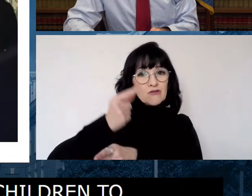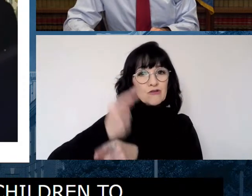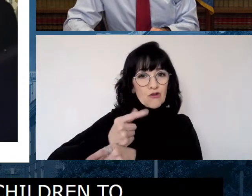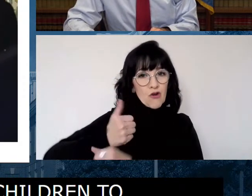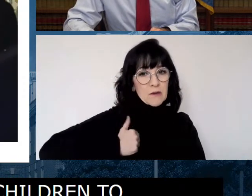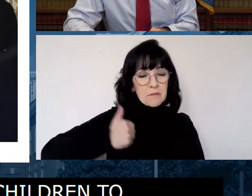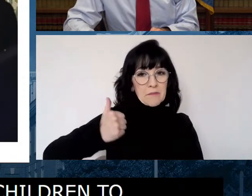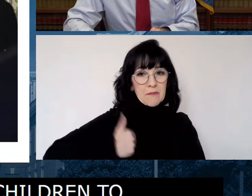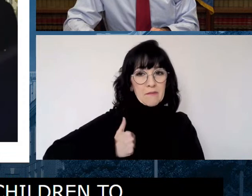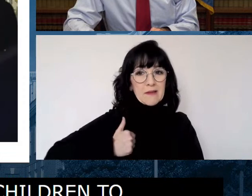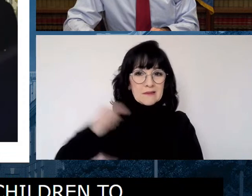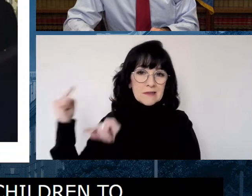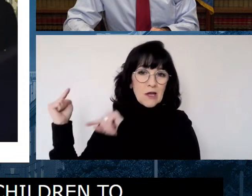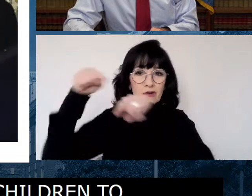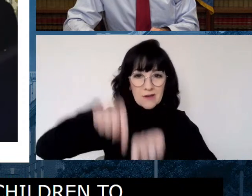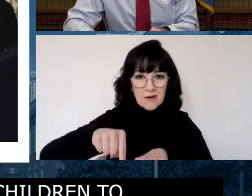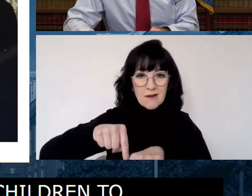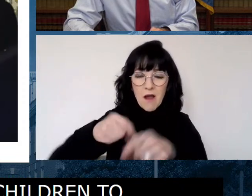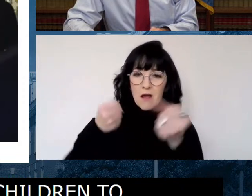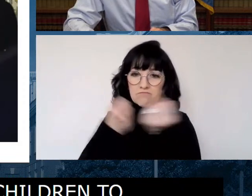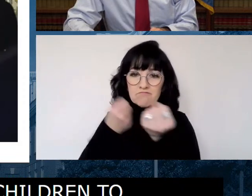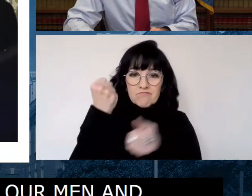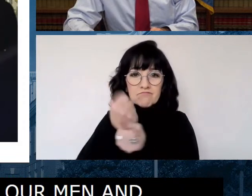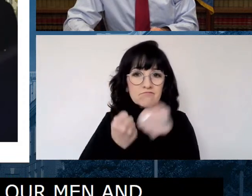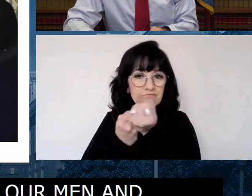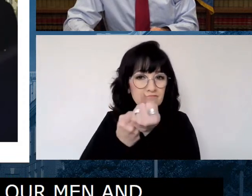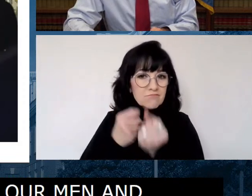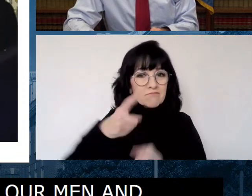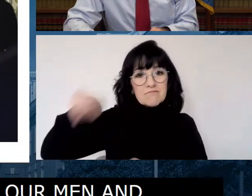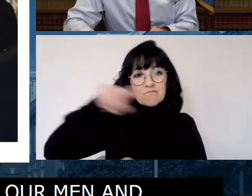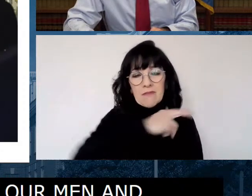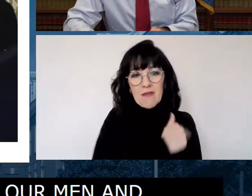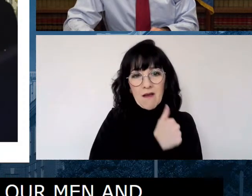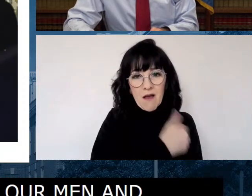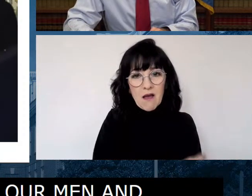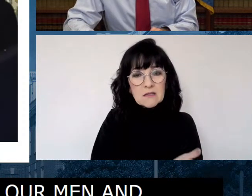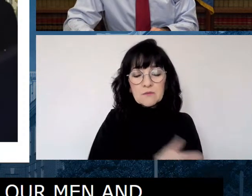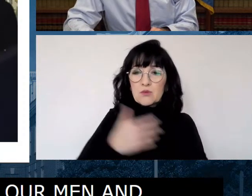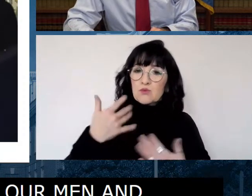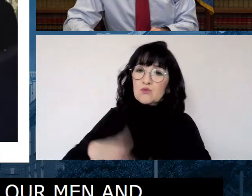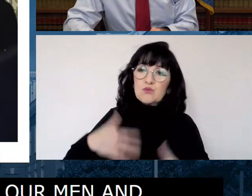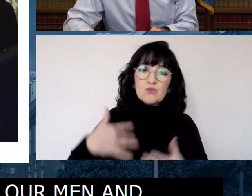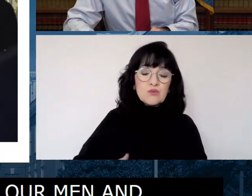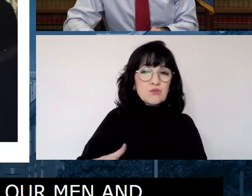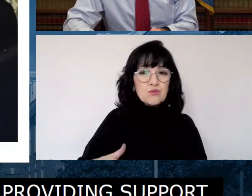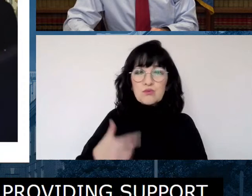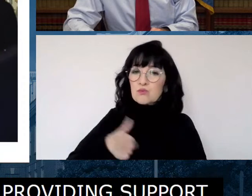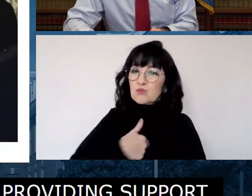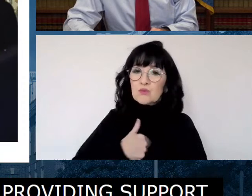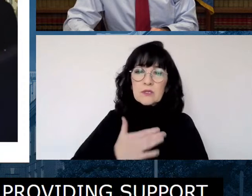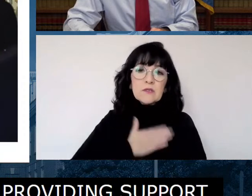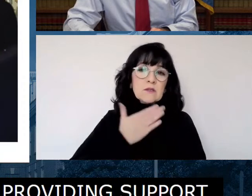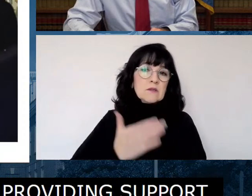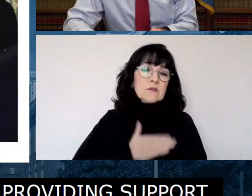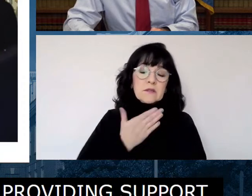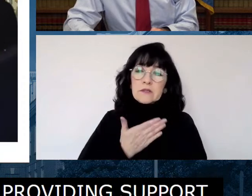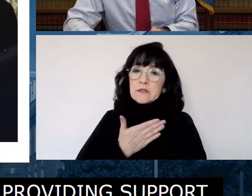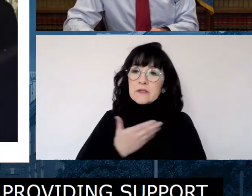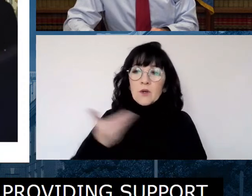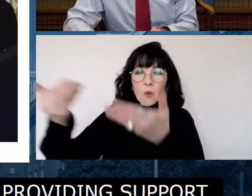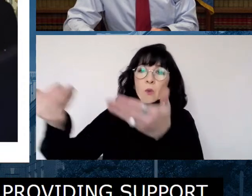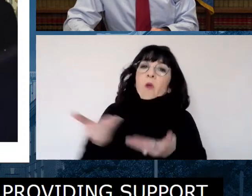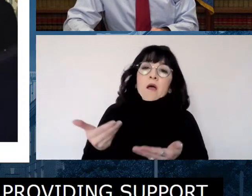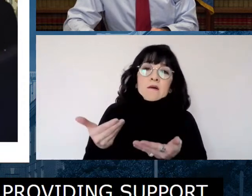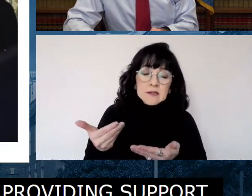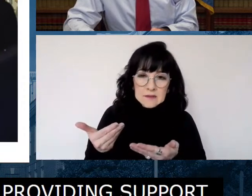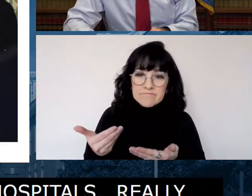our frontline healthcare workers there in the hospitals. Really welcomed in each of the facilities with open arms.